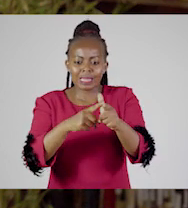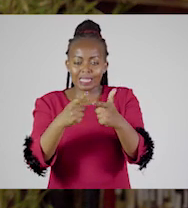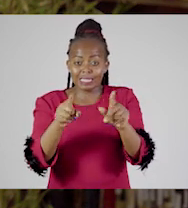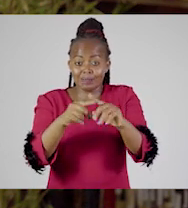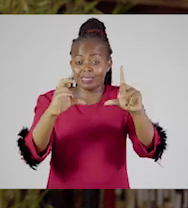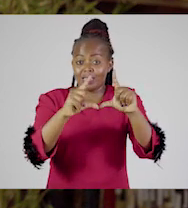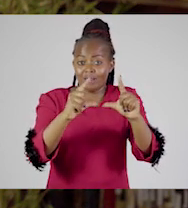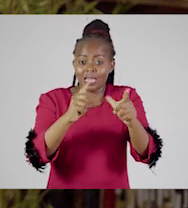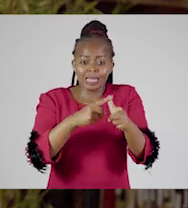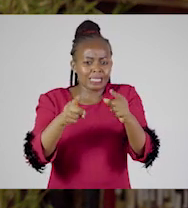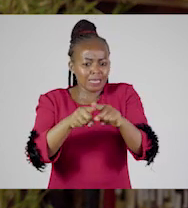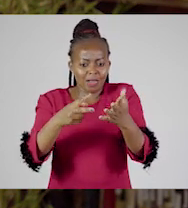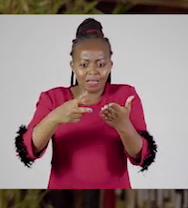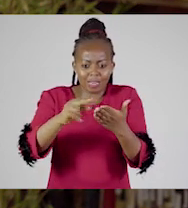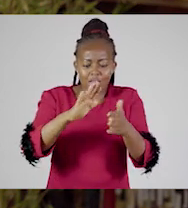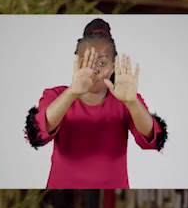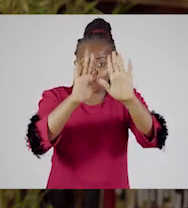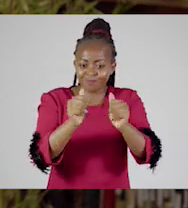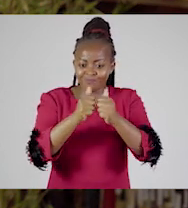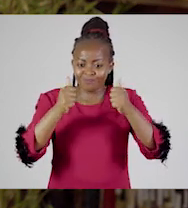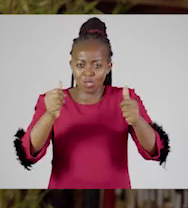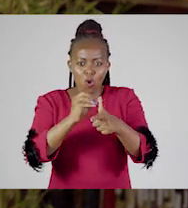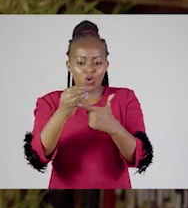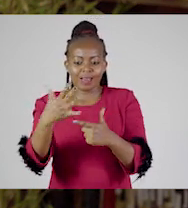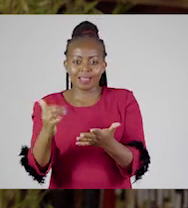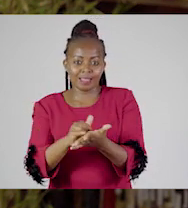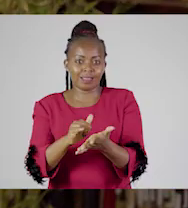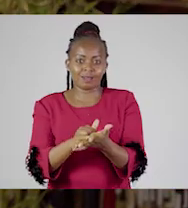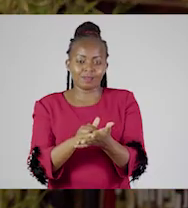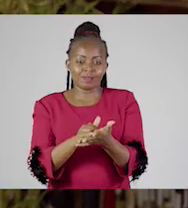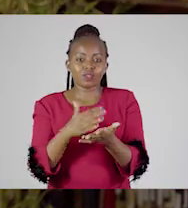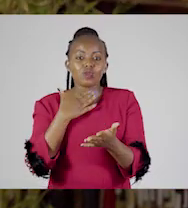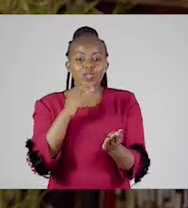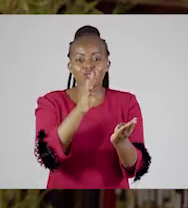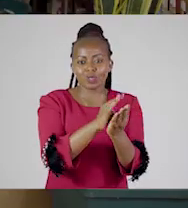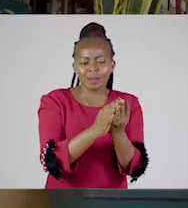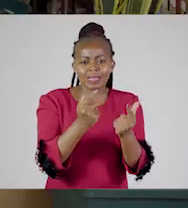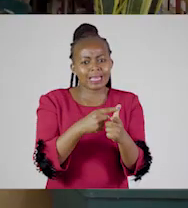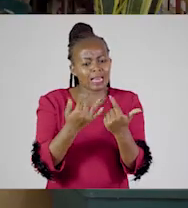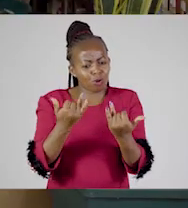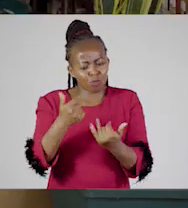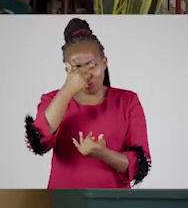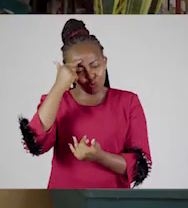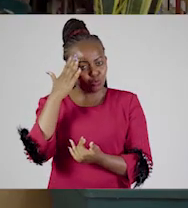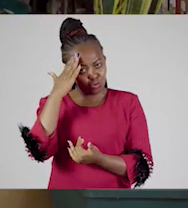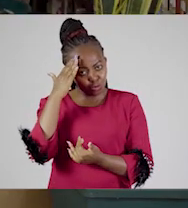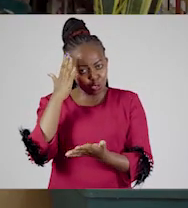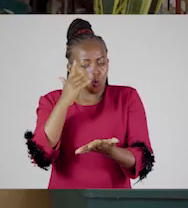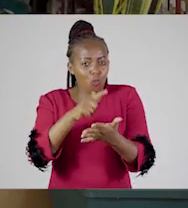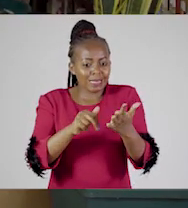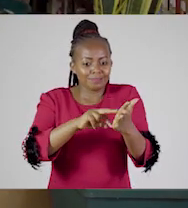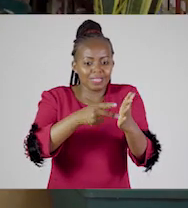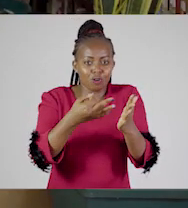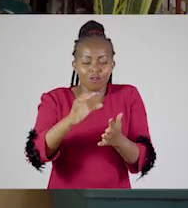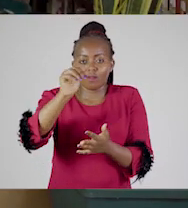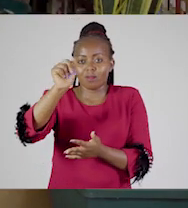certificates. We archive cuttings from important publications and anything else that we want to preserve. And so now that we know what